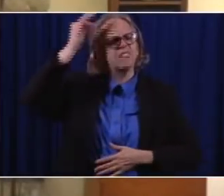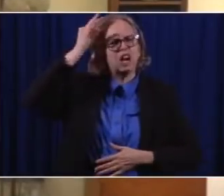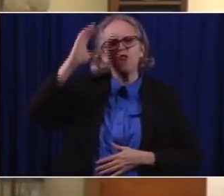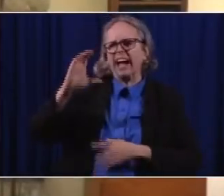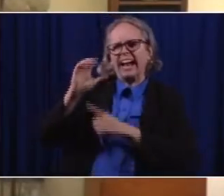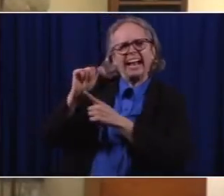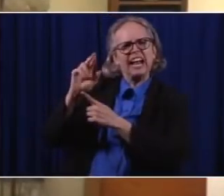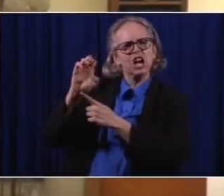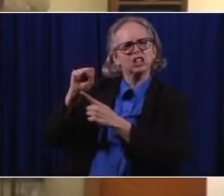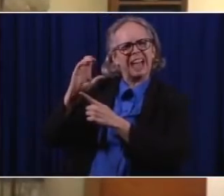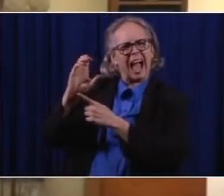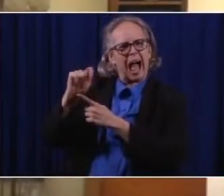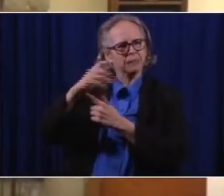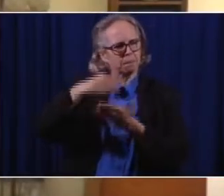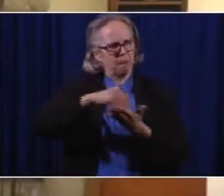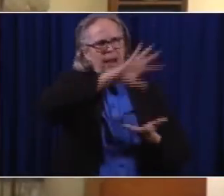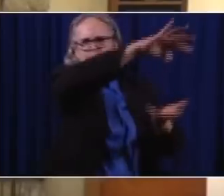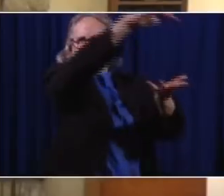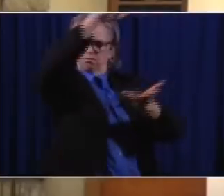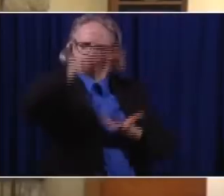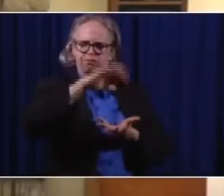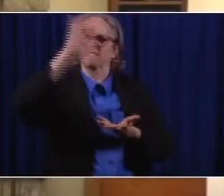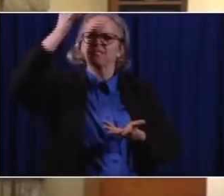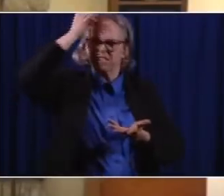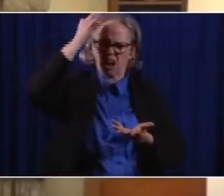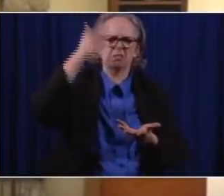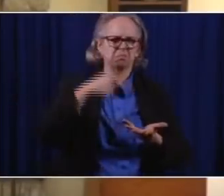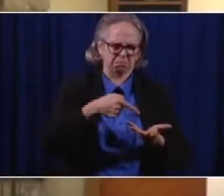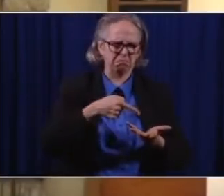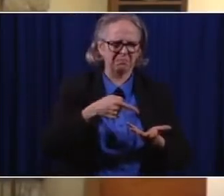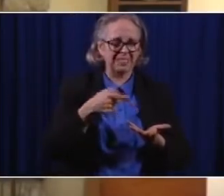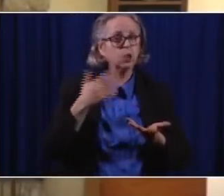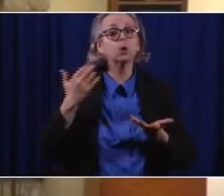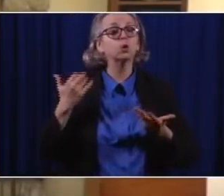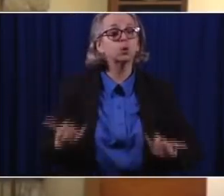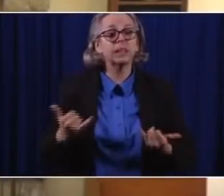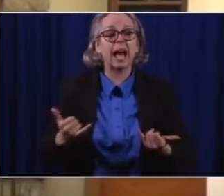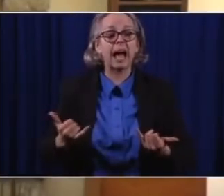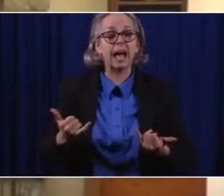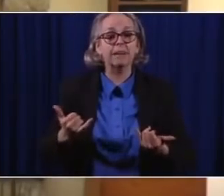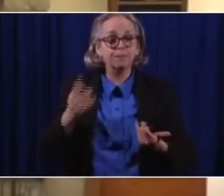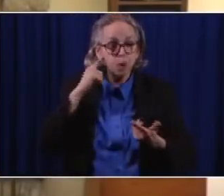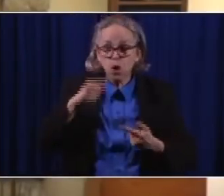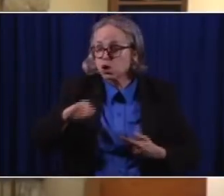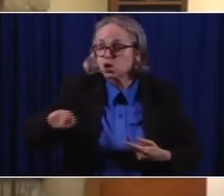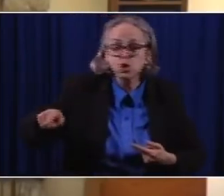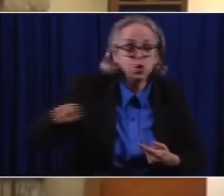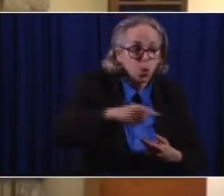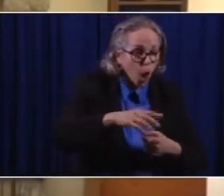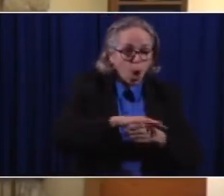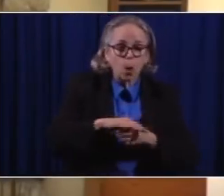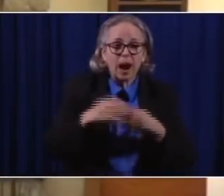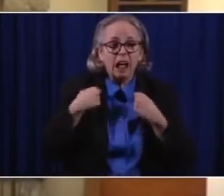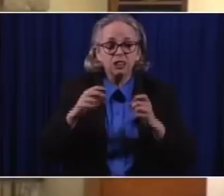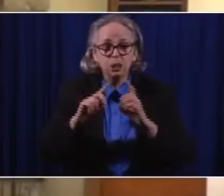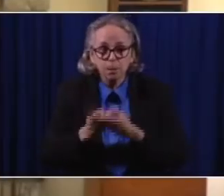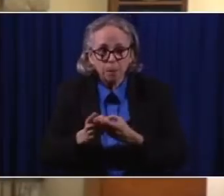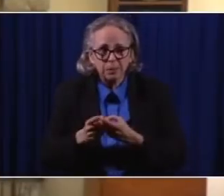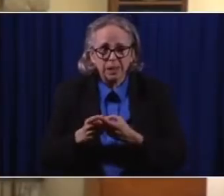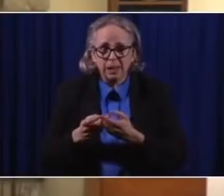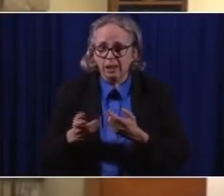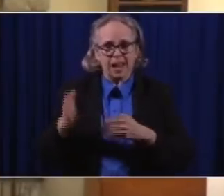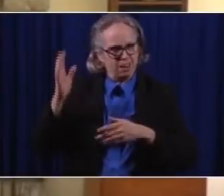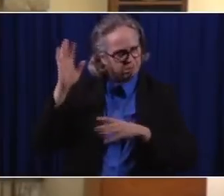We're saying today that help is on the way. With the assistance and the help and the partnership of the